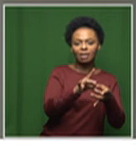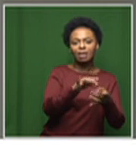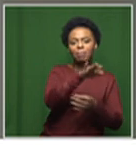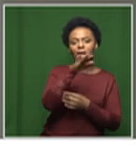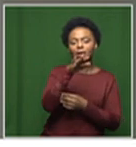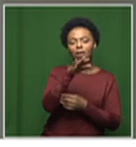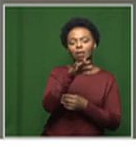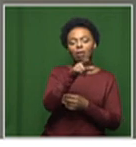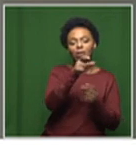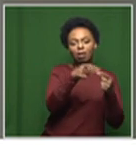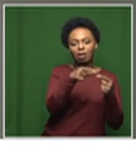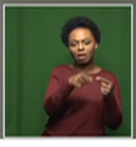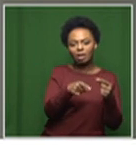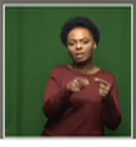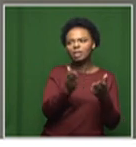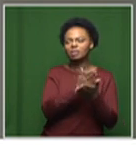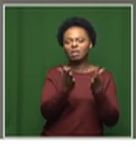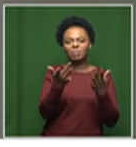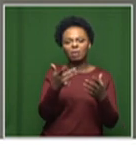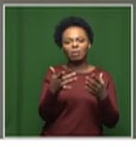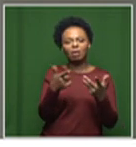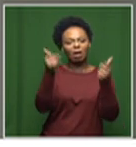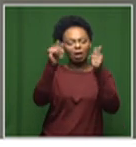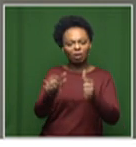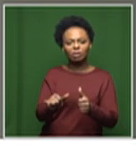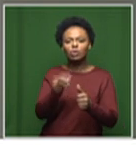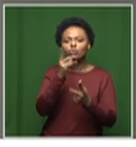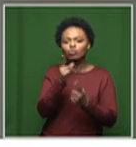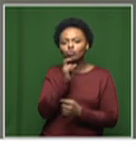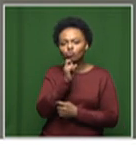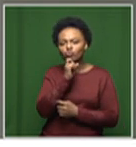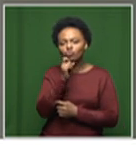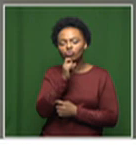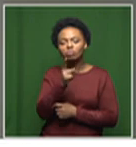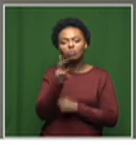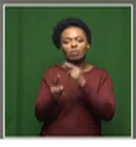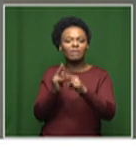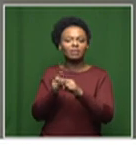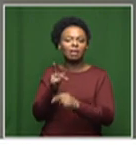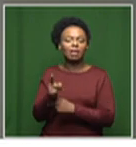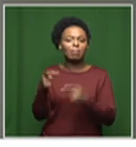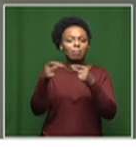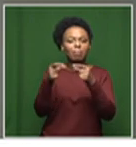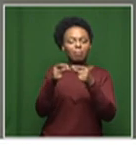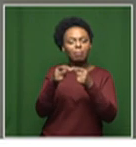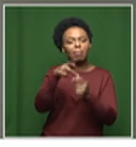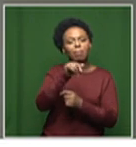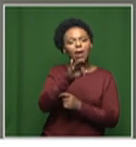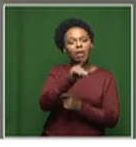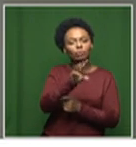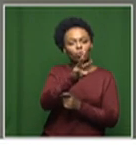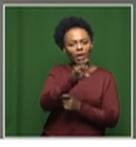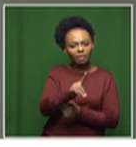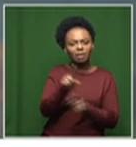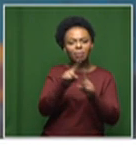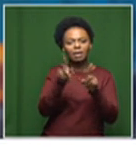could be exploited, then you can have like a universal password. But if it's an account or an app that is specifically linked, you need to